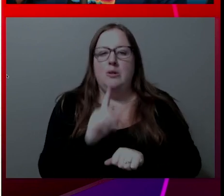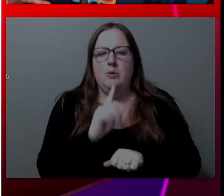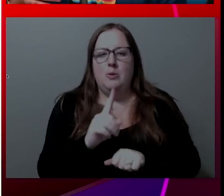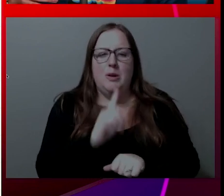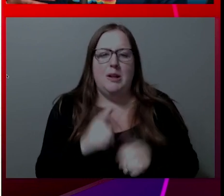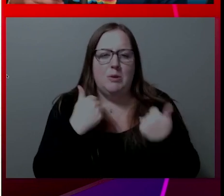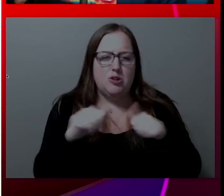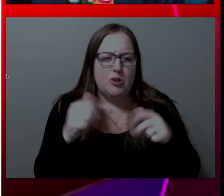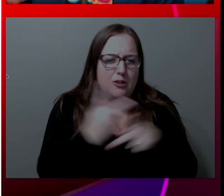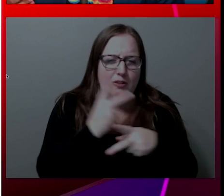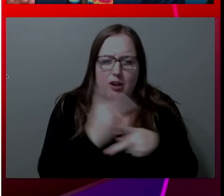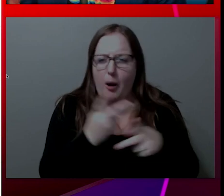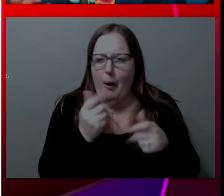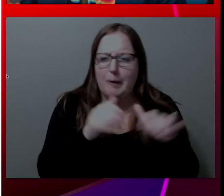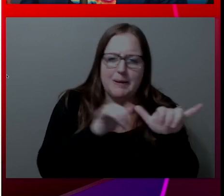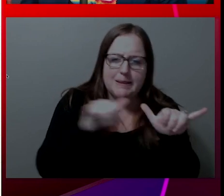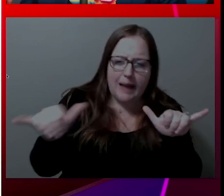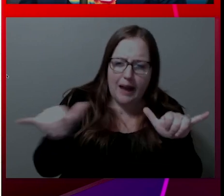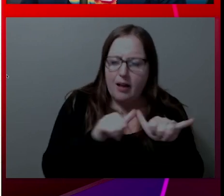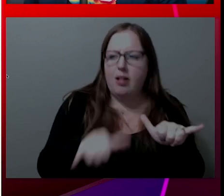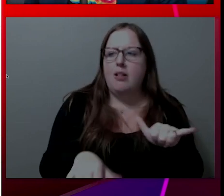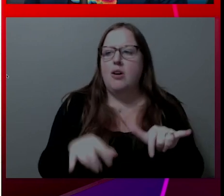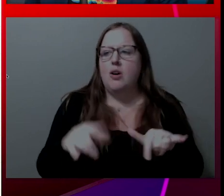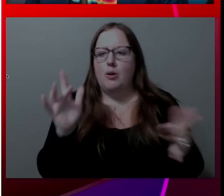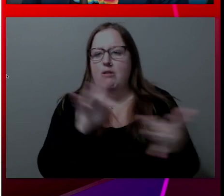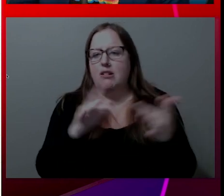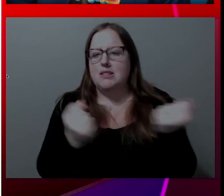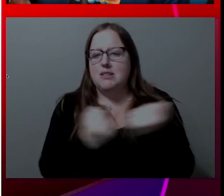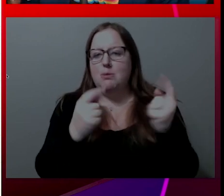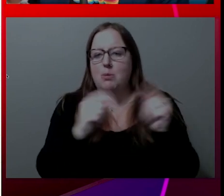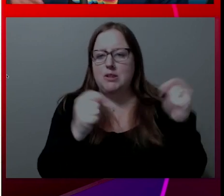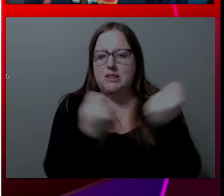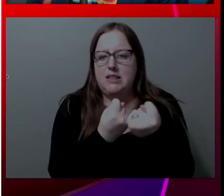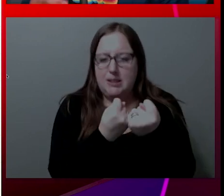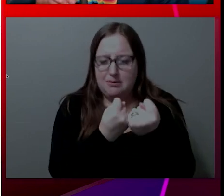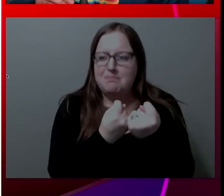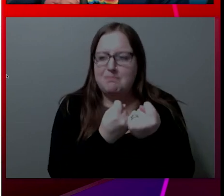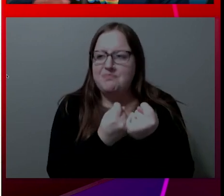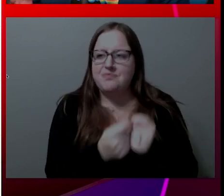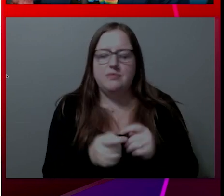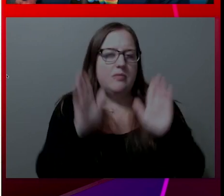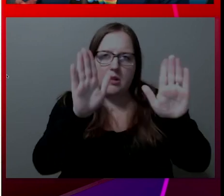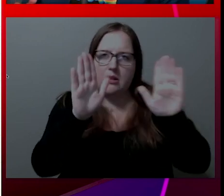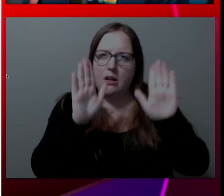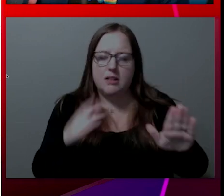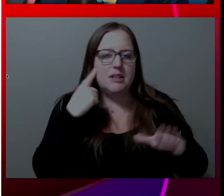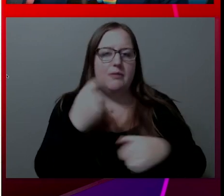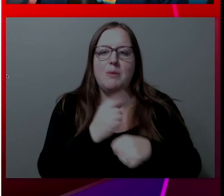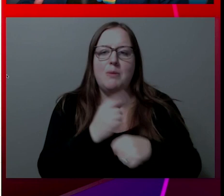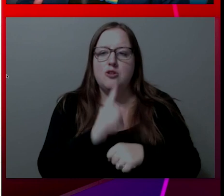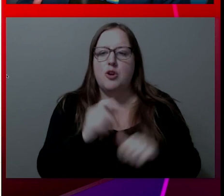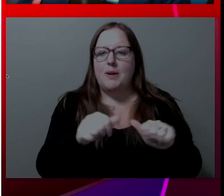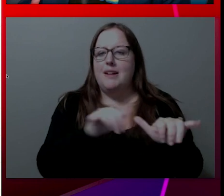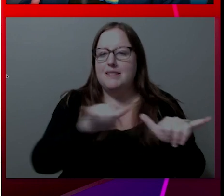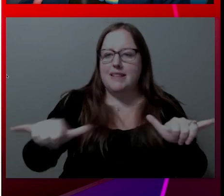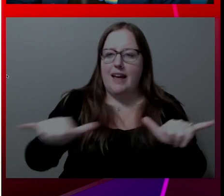to scale, and we reached out to our support team, which has been, phenomenal for making sure we can scale